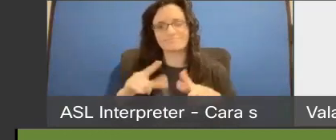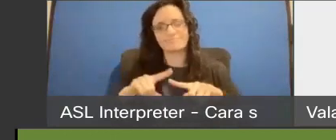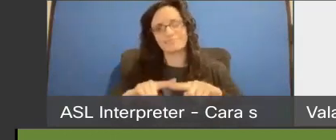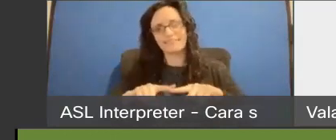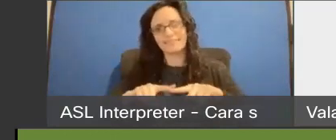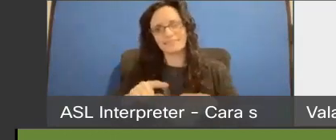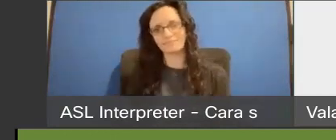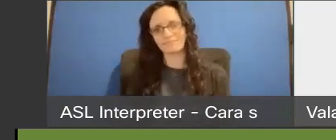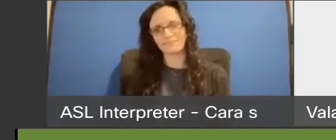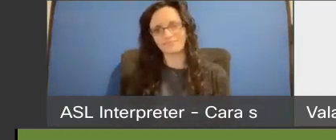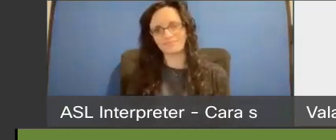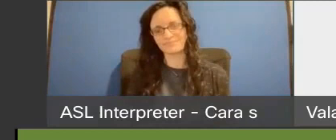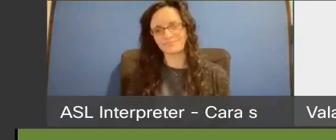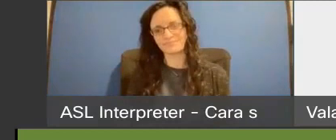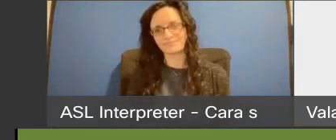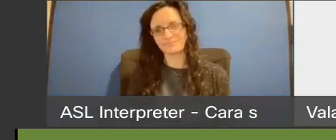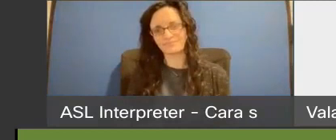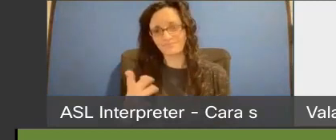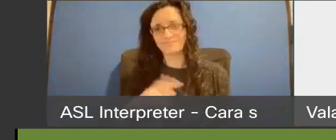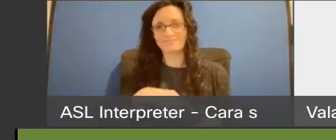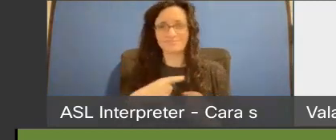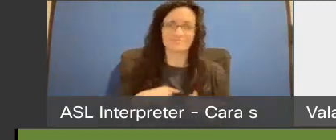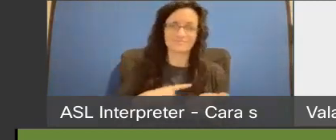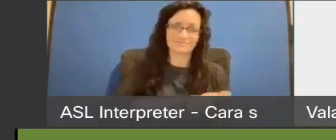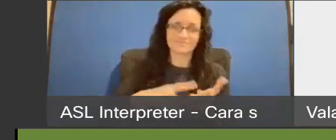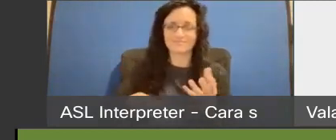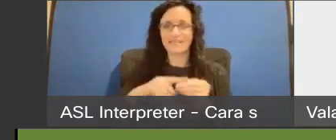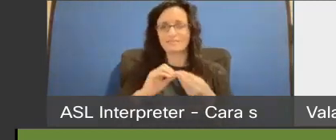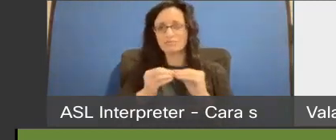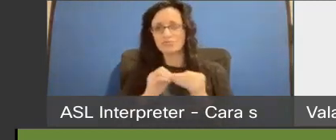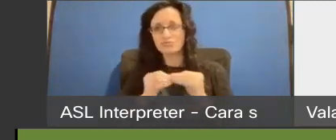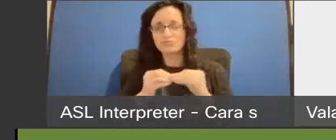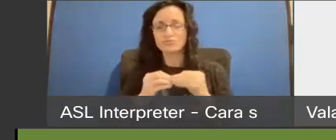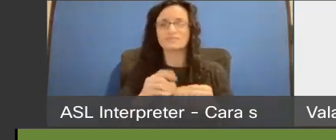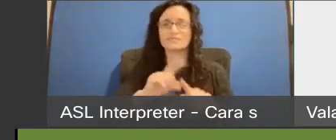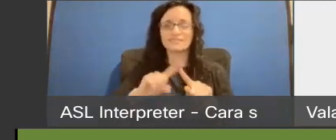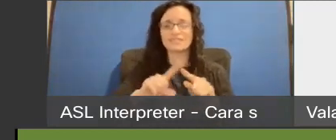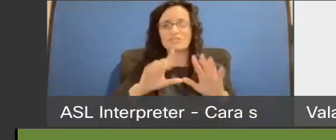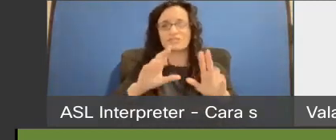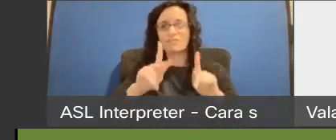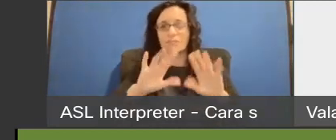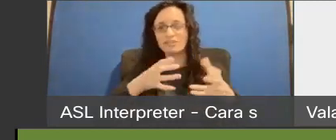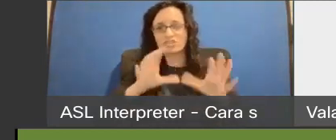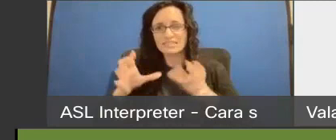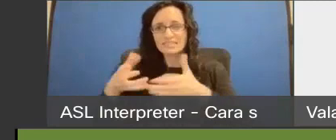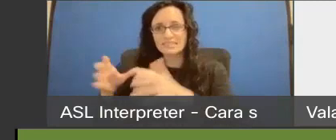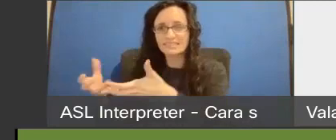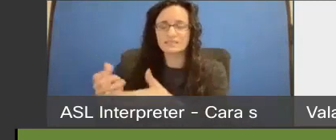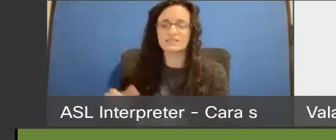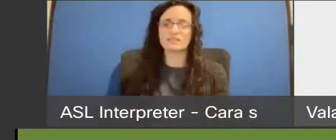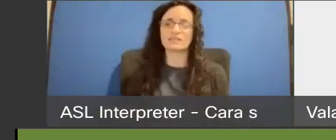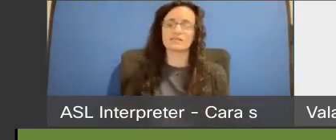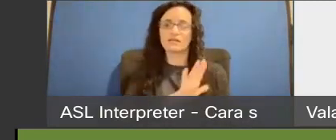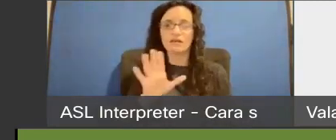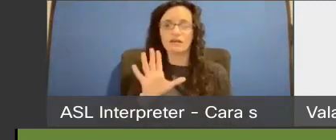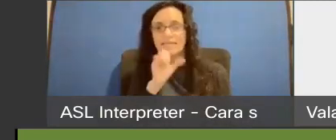Yeah. So we've talked a lot about numbers, demographics, trying to understand. Let me ask you, and we've talked